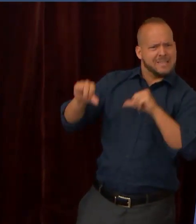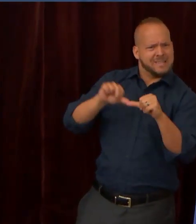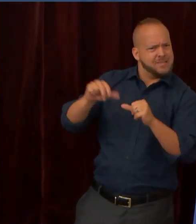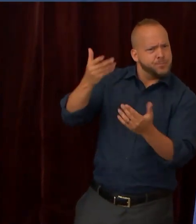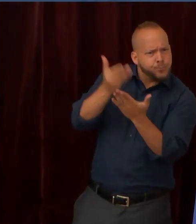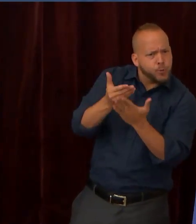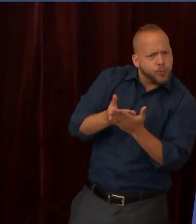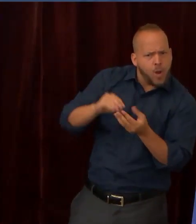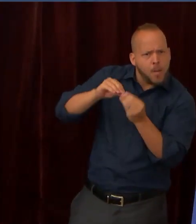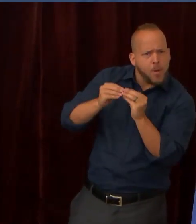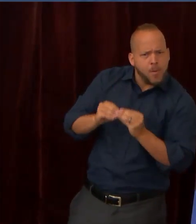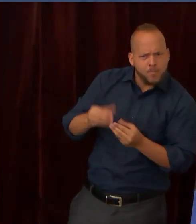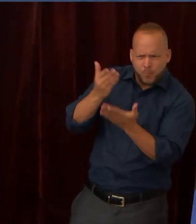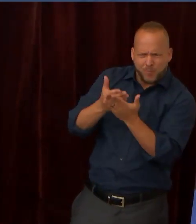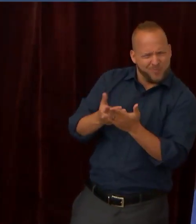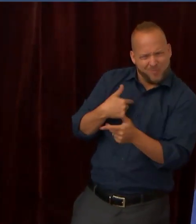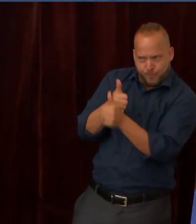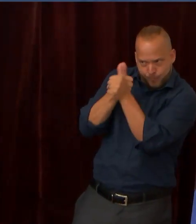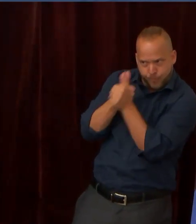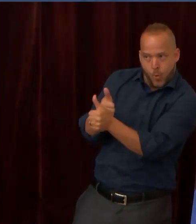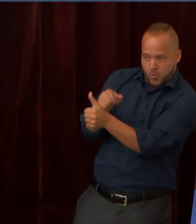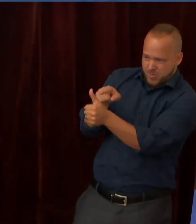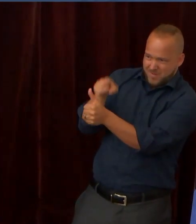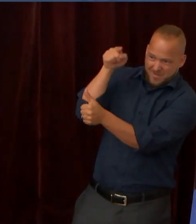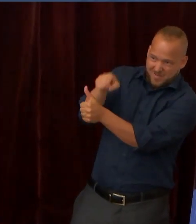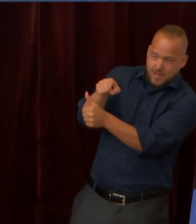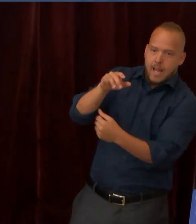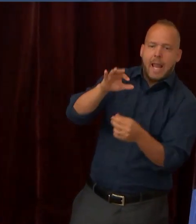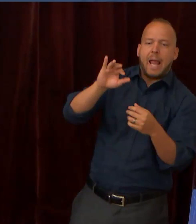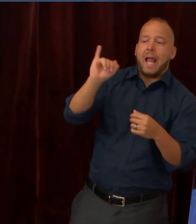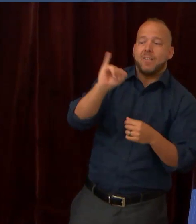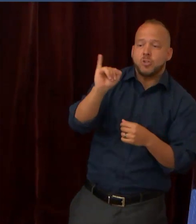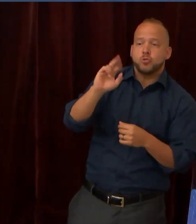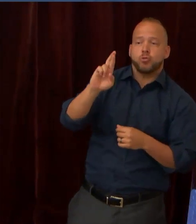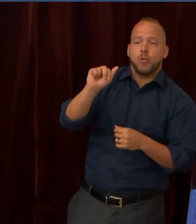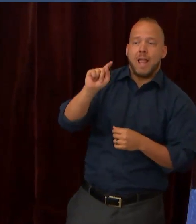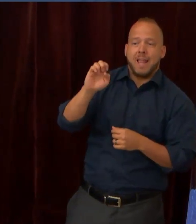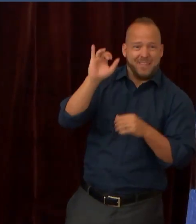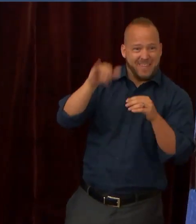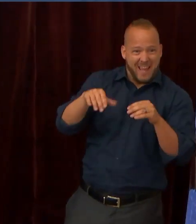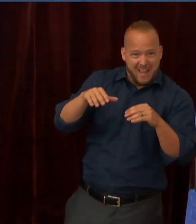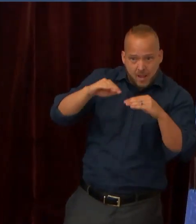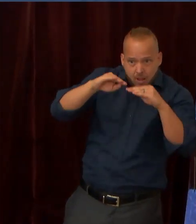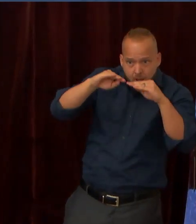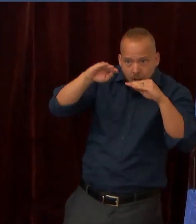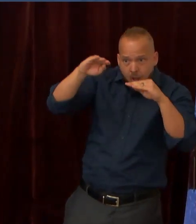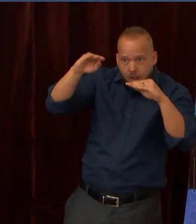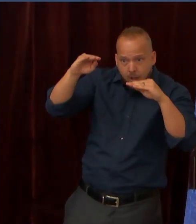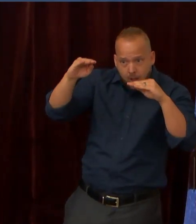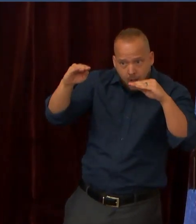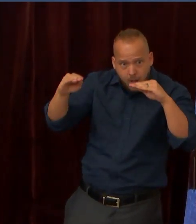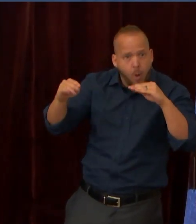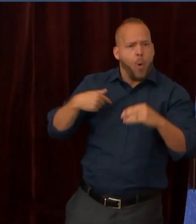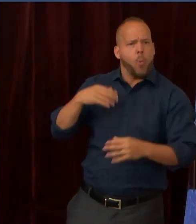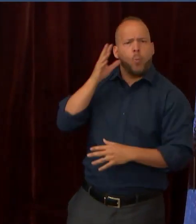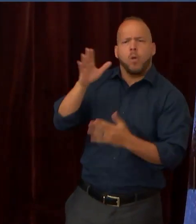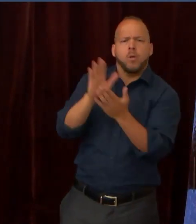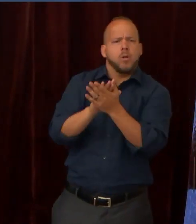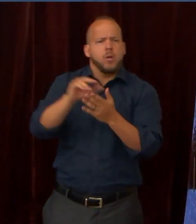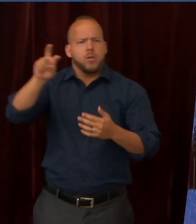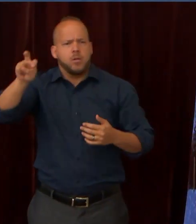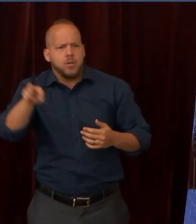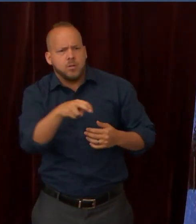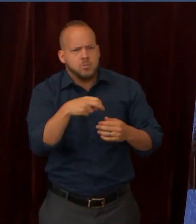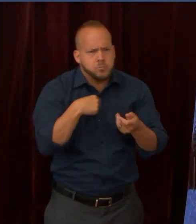enough for these other measures to be successful. And that's what we need, all of us need to focus on right